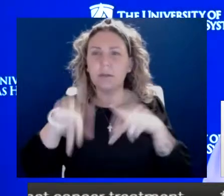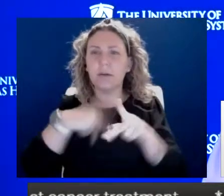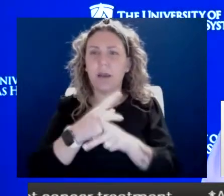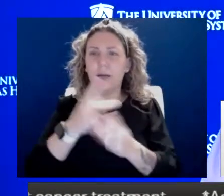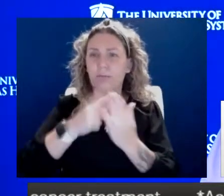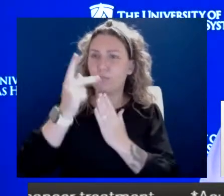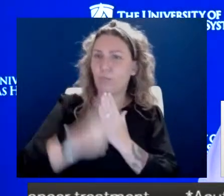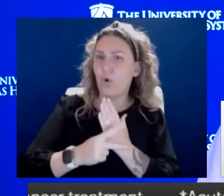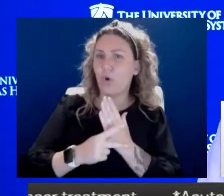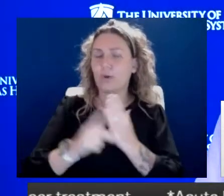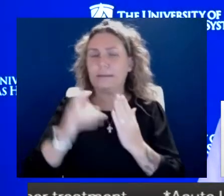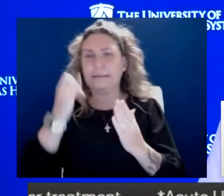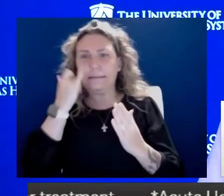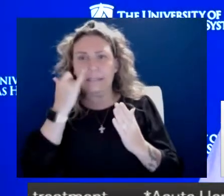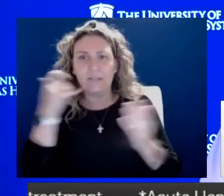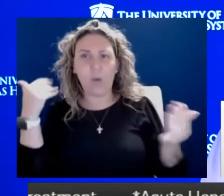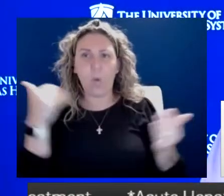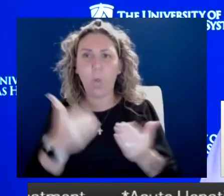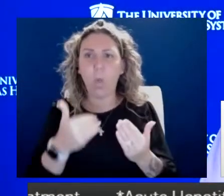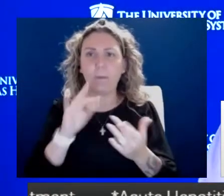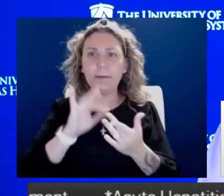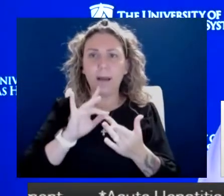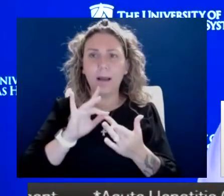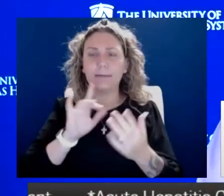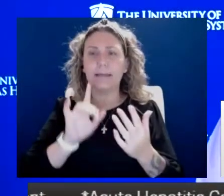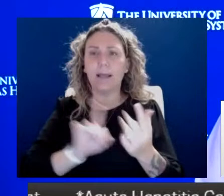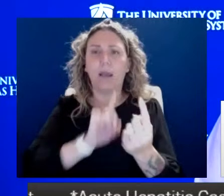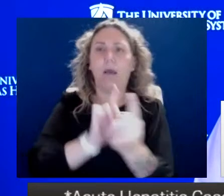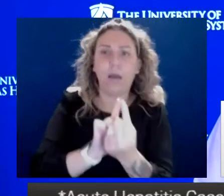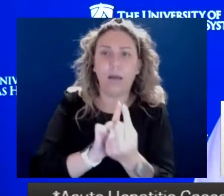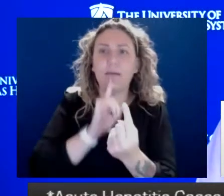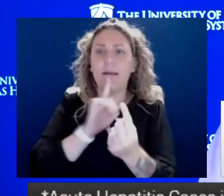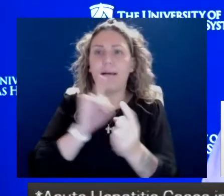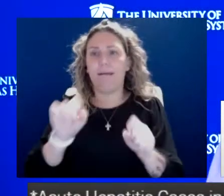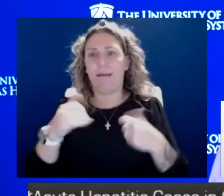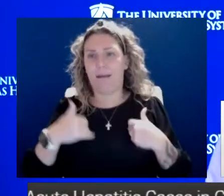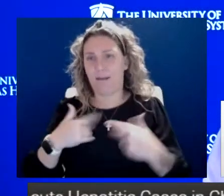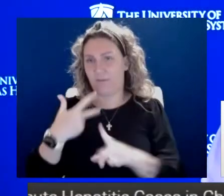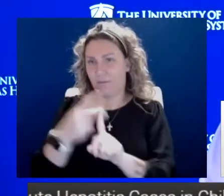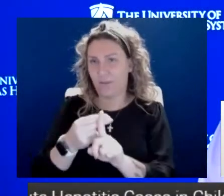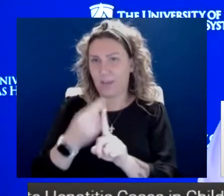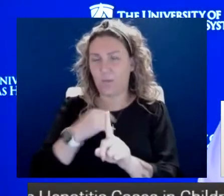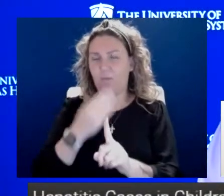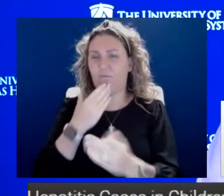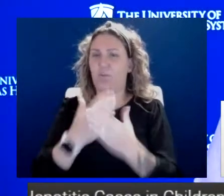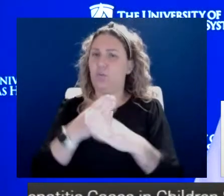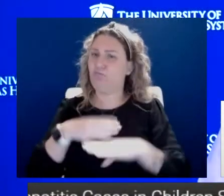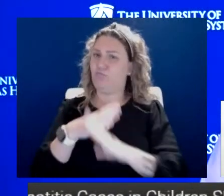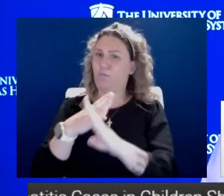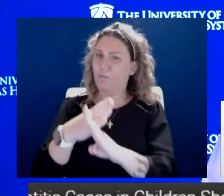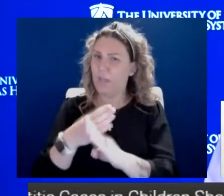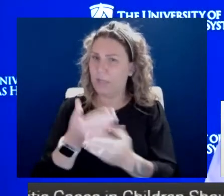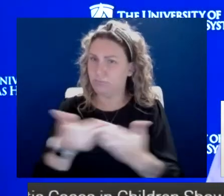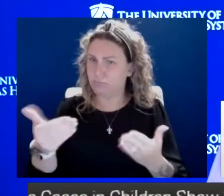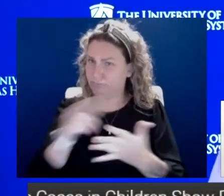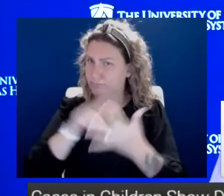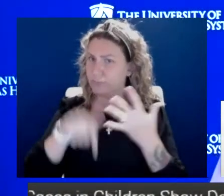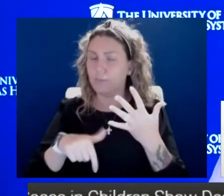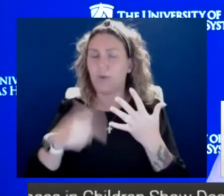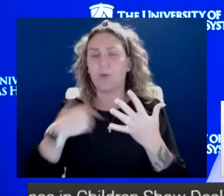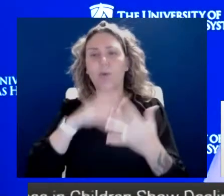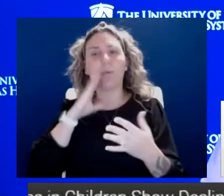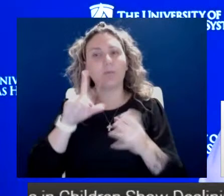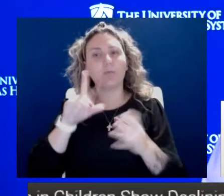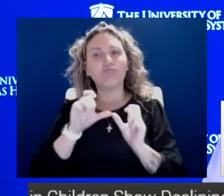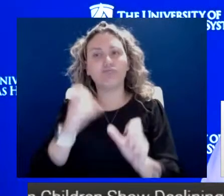close contacts of known cases, they are getting vaccinated. So we do have very good preventive measures. We'll just kind of keep going day to day. I